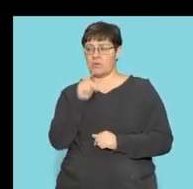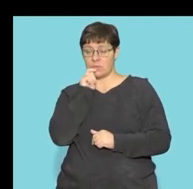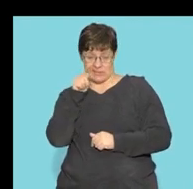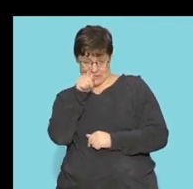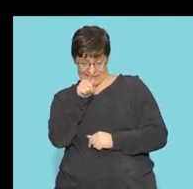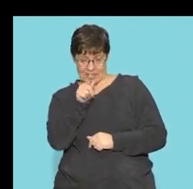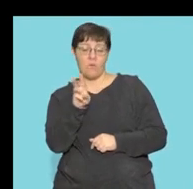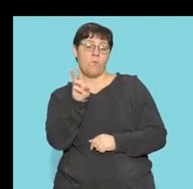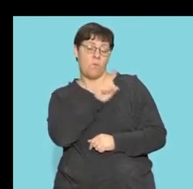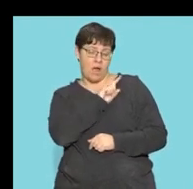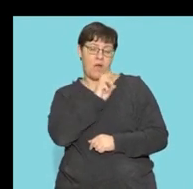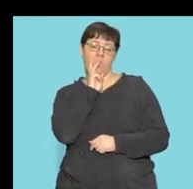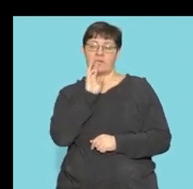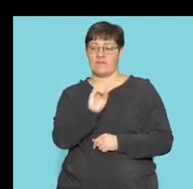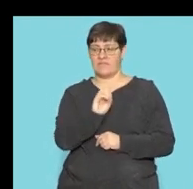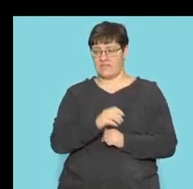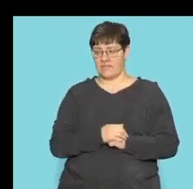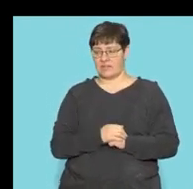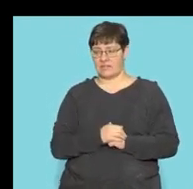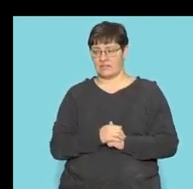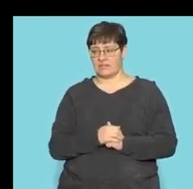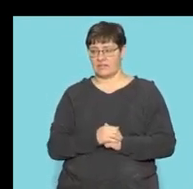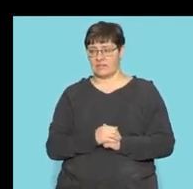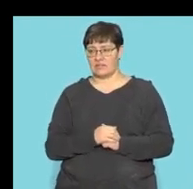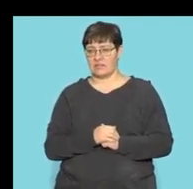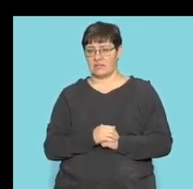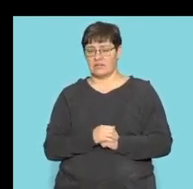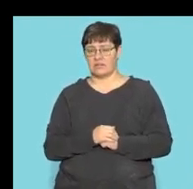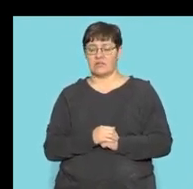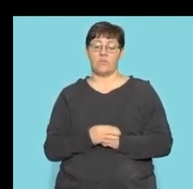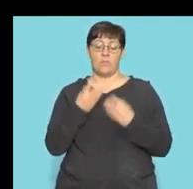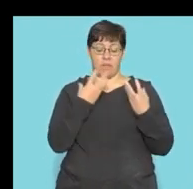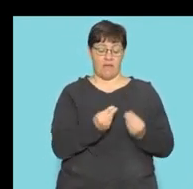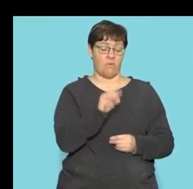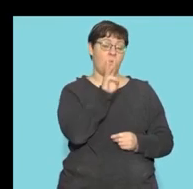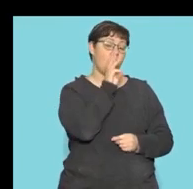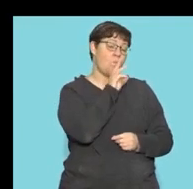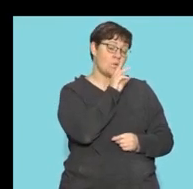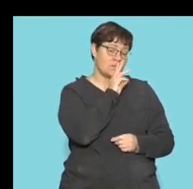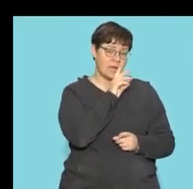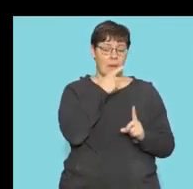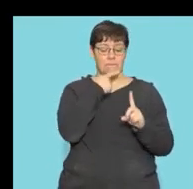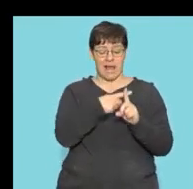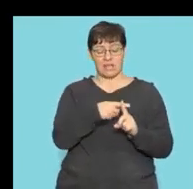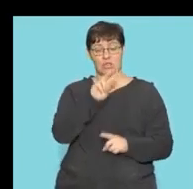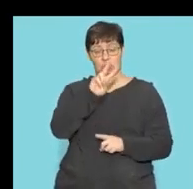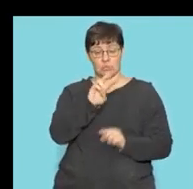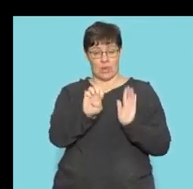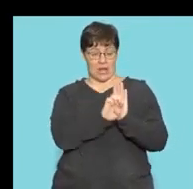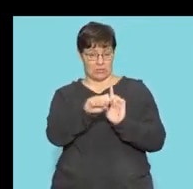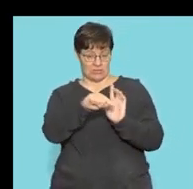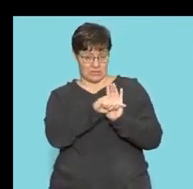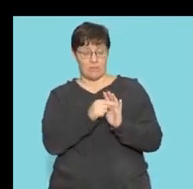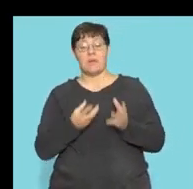because it's got water in it. And so I've got water plus 2 electrons to produce